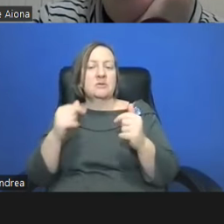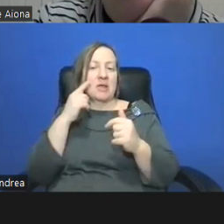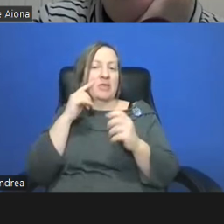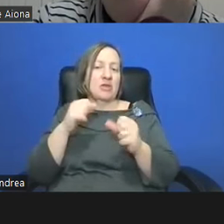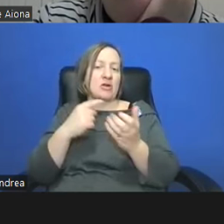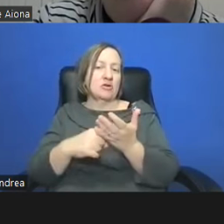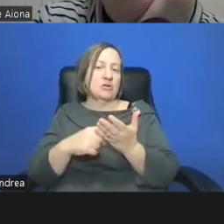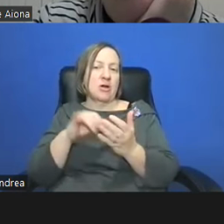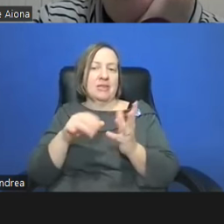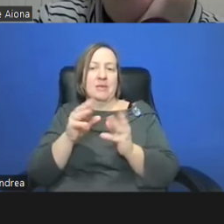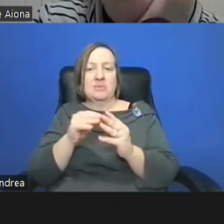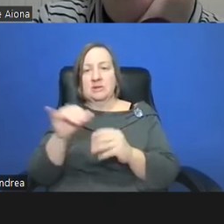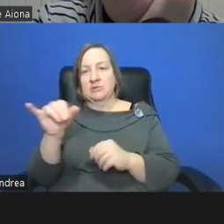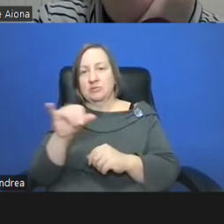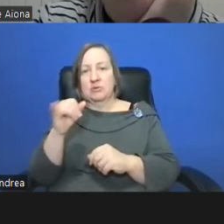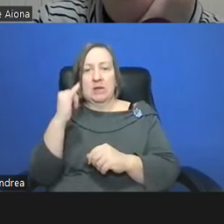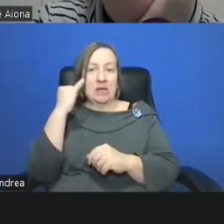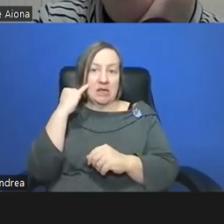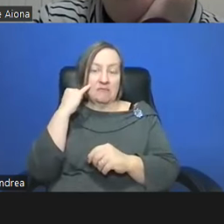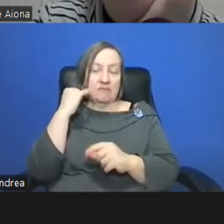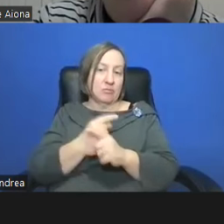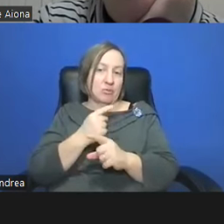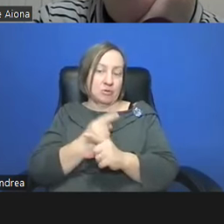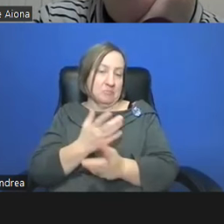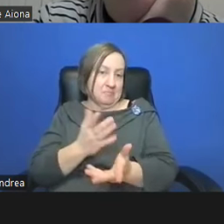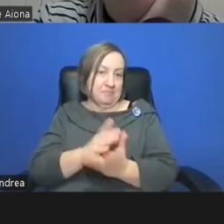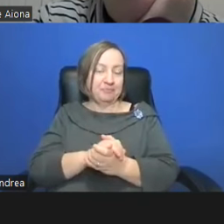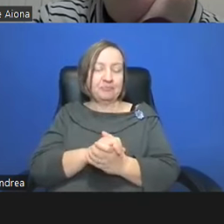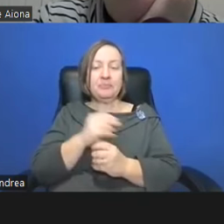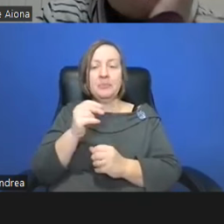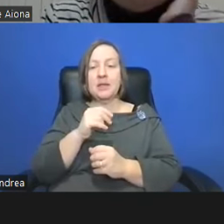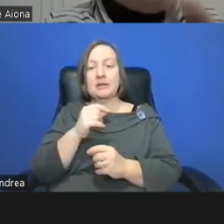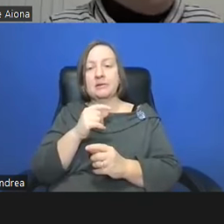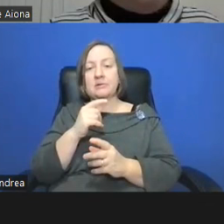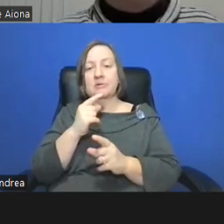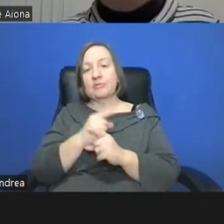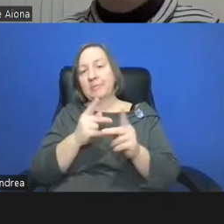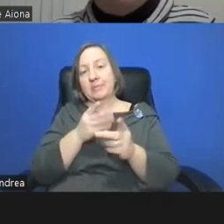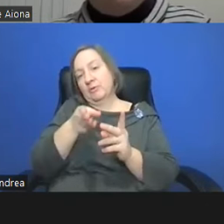about it at that meeting as well, if it was appropriate and the correct co-chairs were in the meeting.